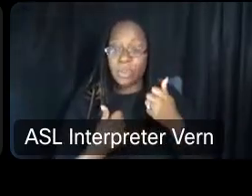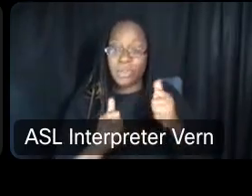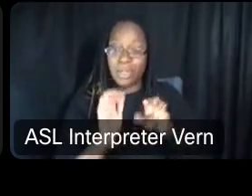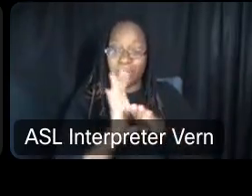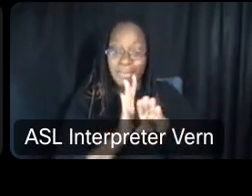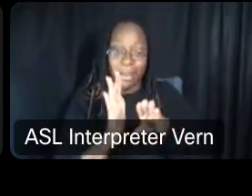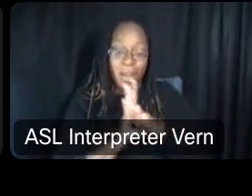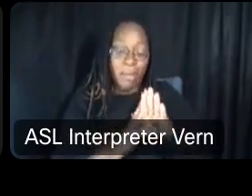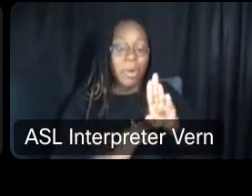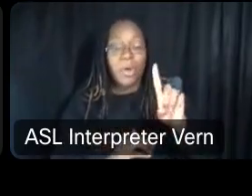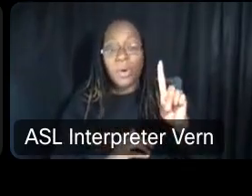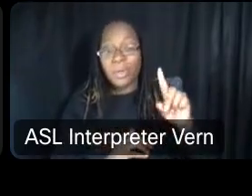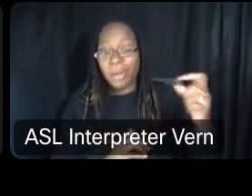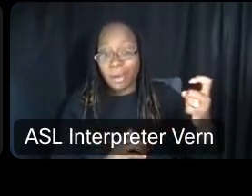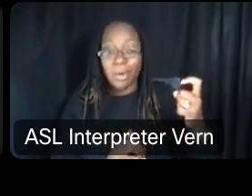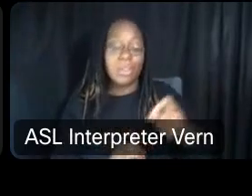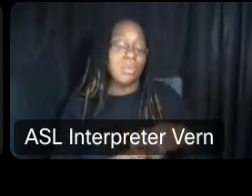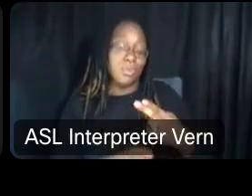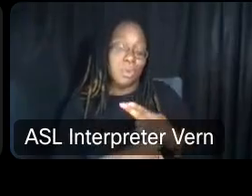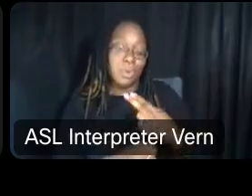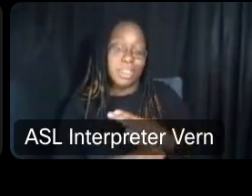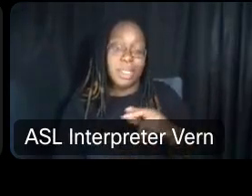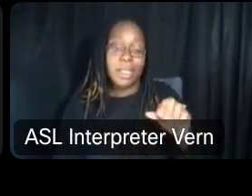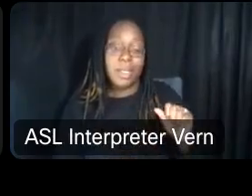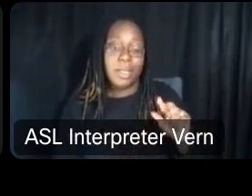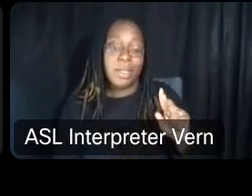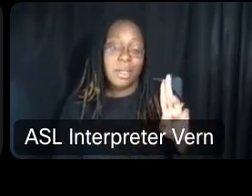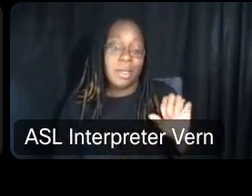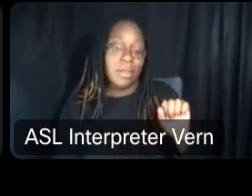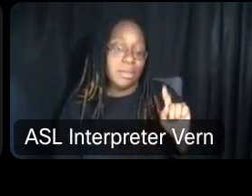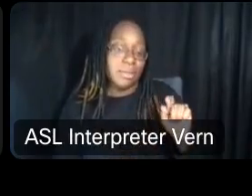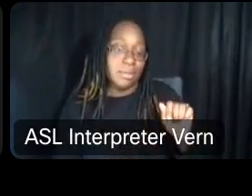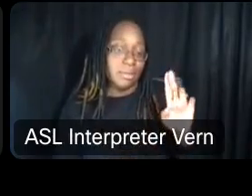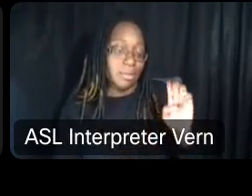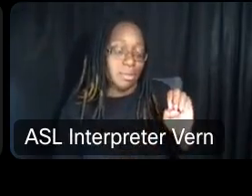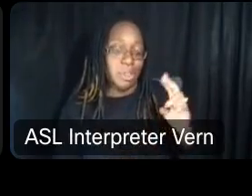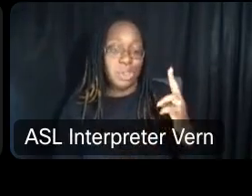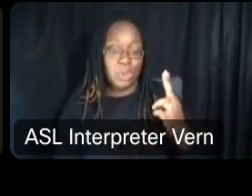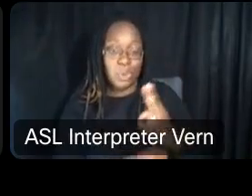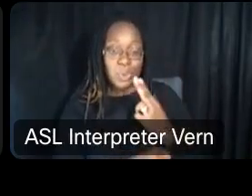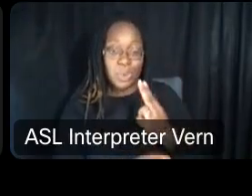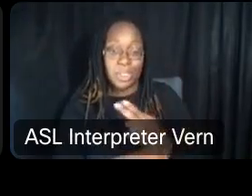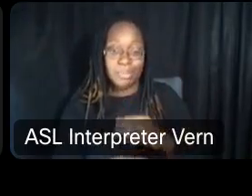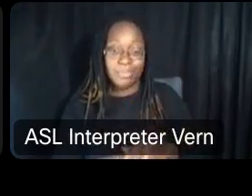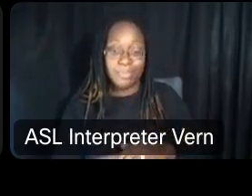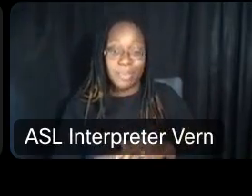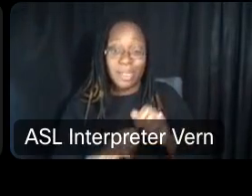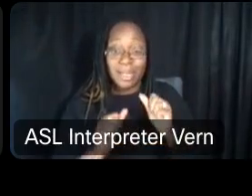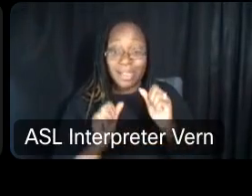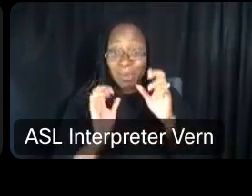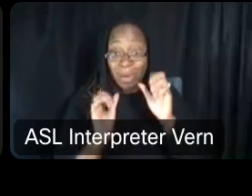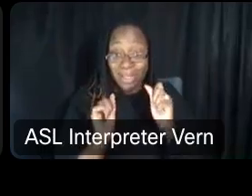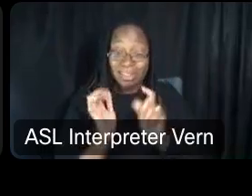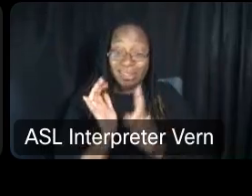Unsurprisingly, studies have found high rates of intimate partner violence among women accessing mental health treatment.